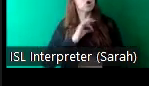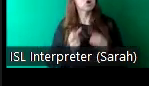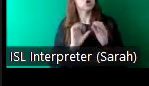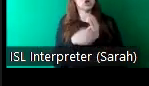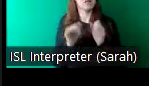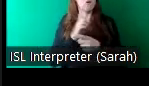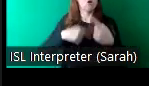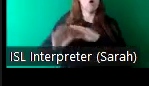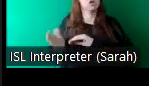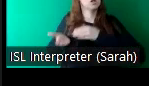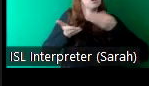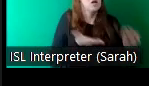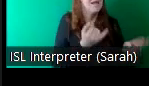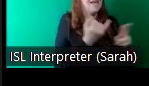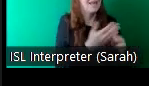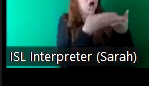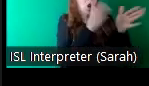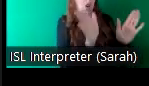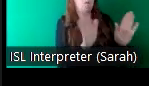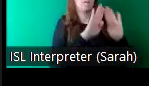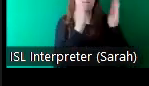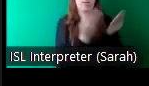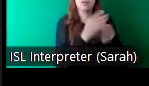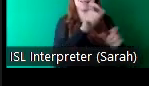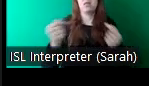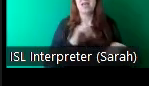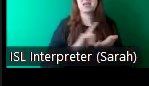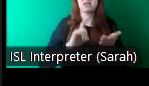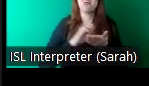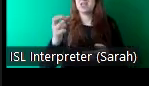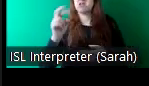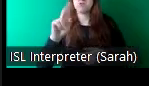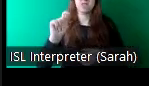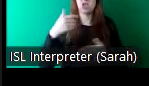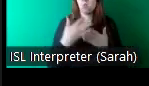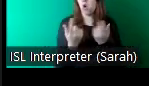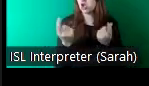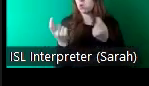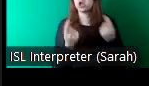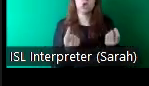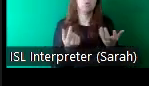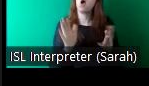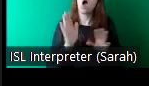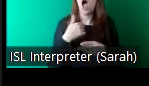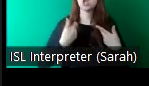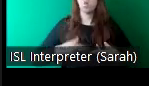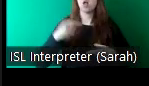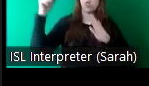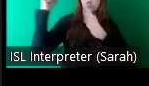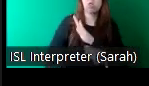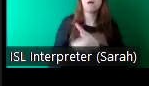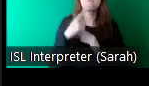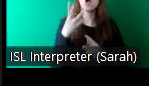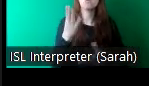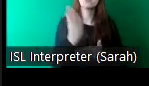resonance and relevance to application in the GCE context. I want to use the time I have just to maybe share a little bit about the logistics of the